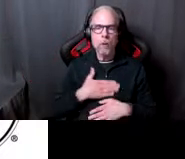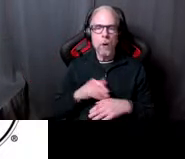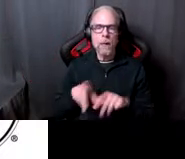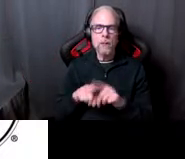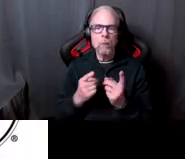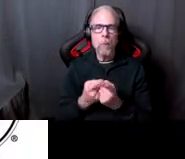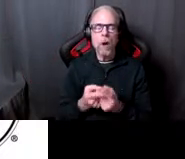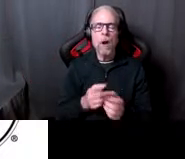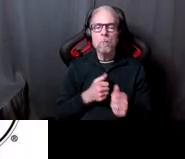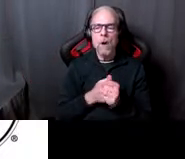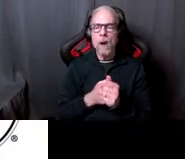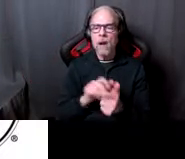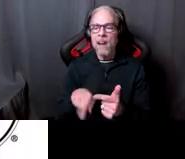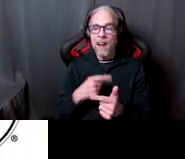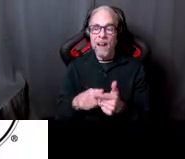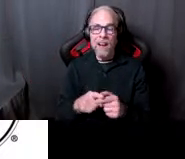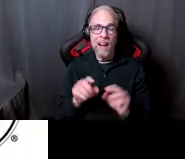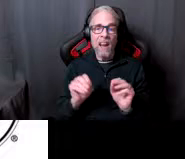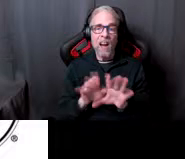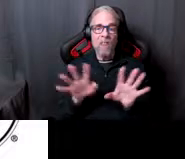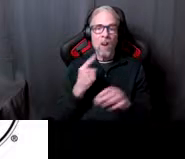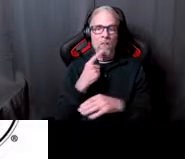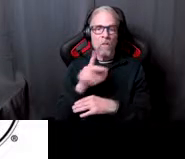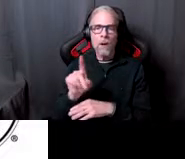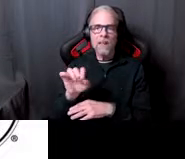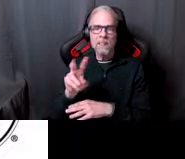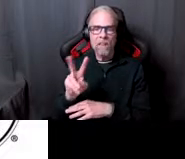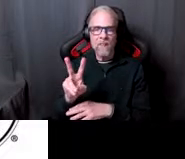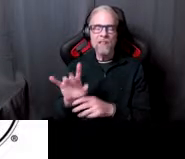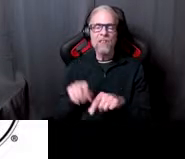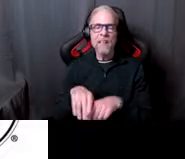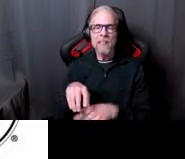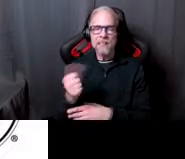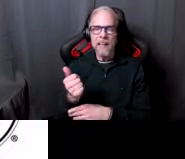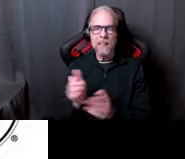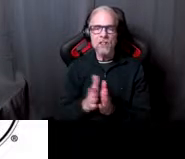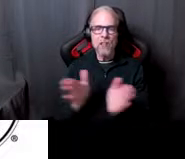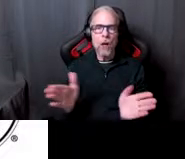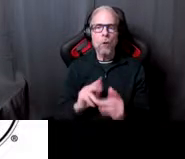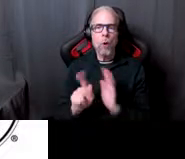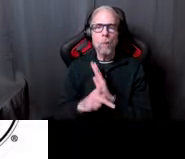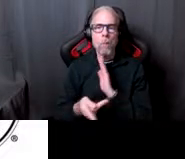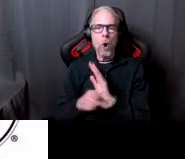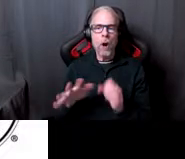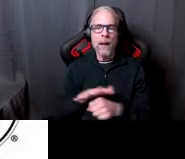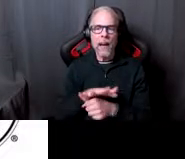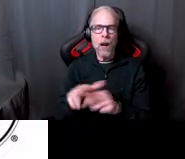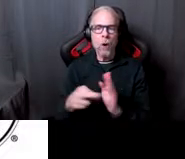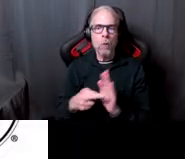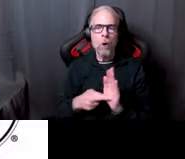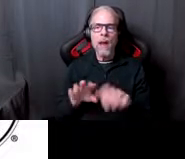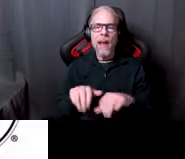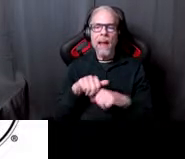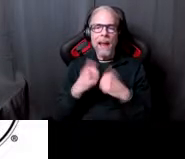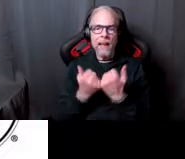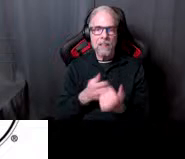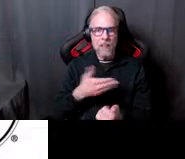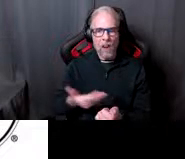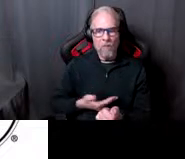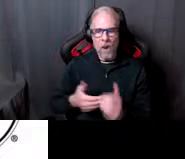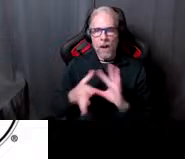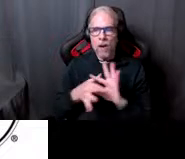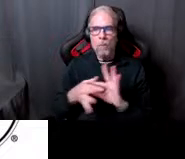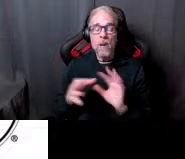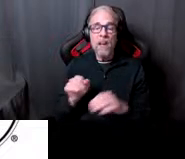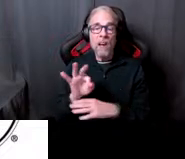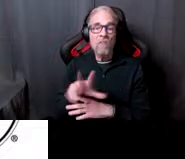regarding updates and clarification to Division 10, General Park Area Rules. The agency invites comments about whether other